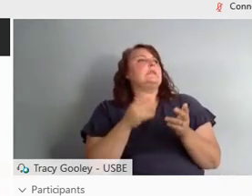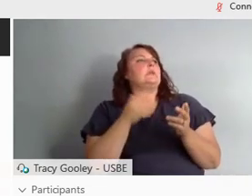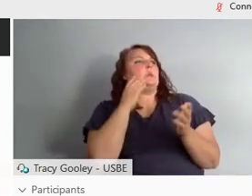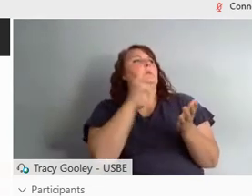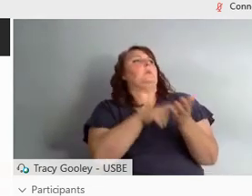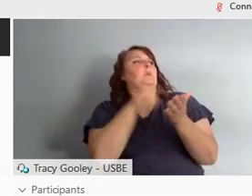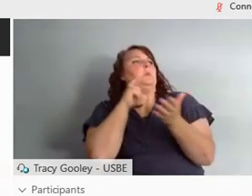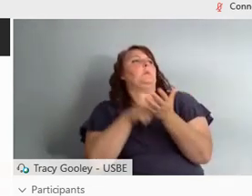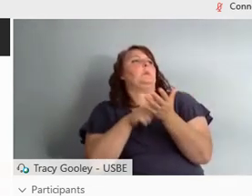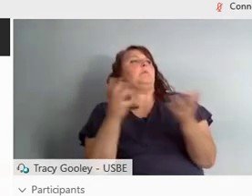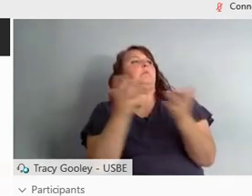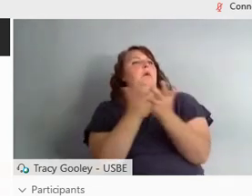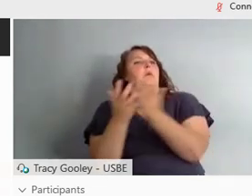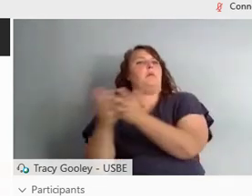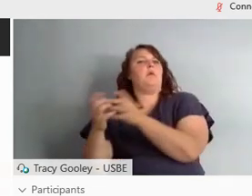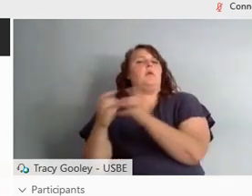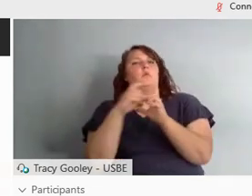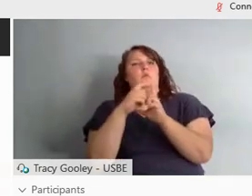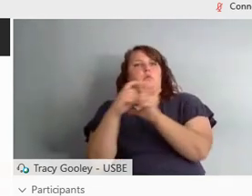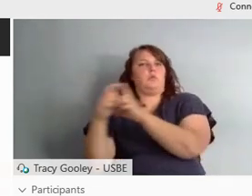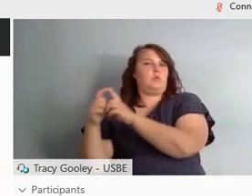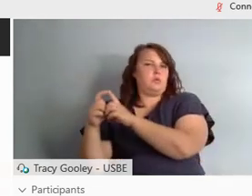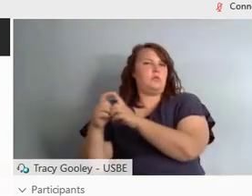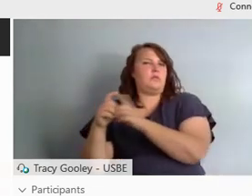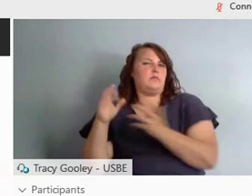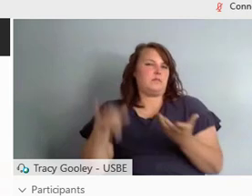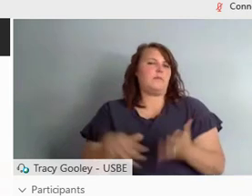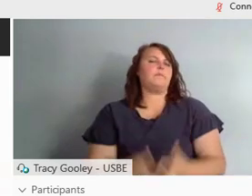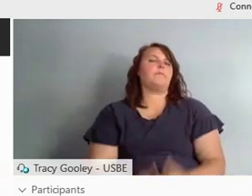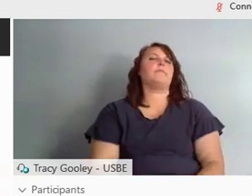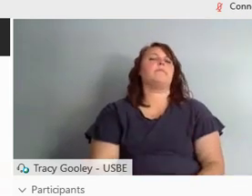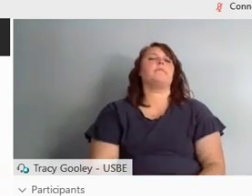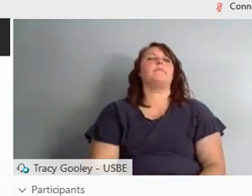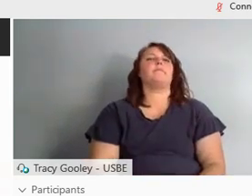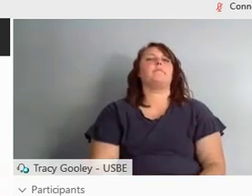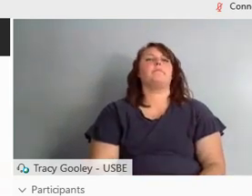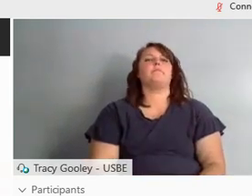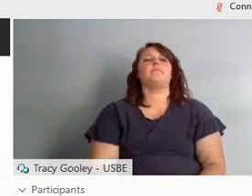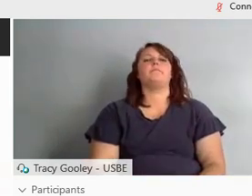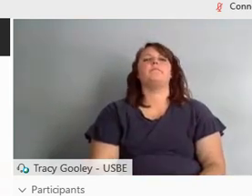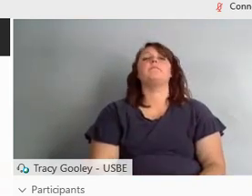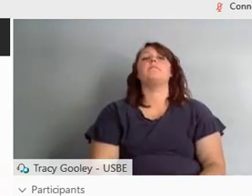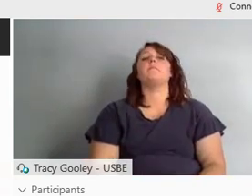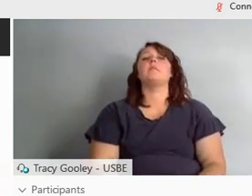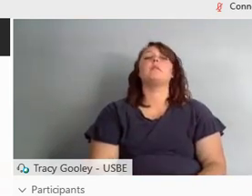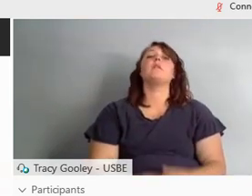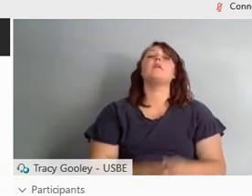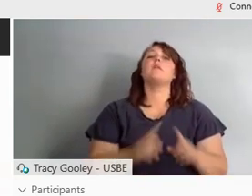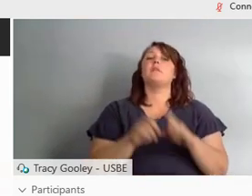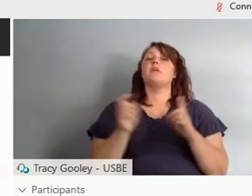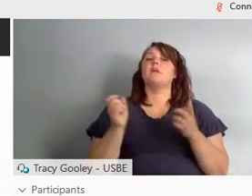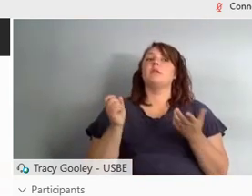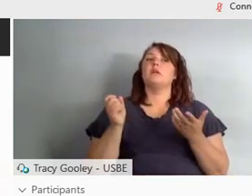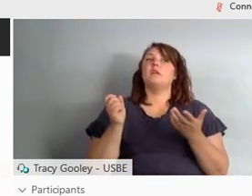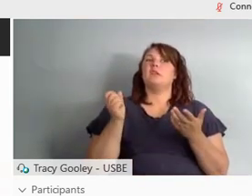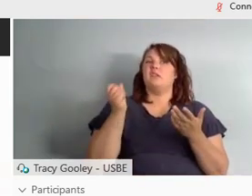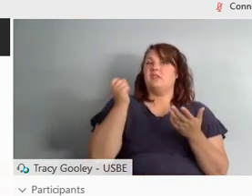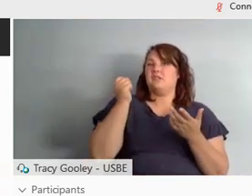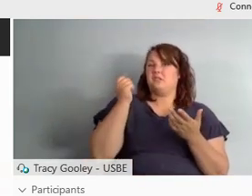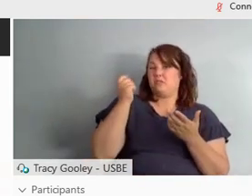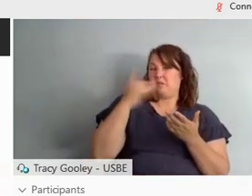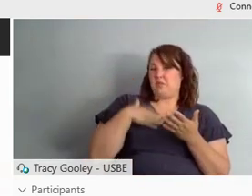pictures, right, that correspond to dog, house, cup, cat, and fish. But we're not quite at a point where we